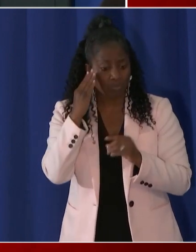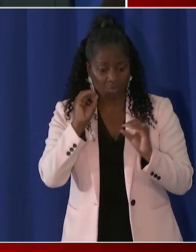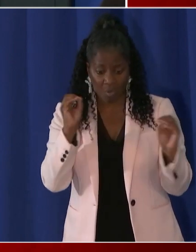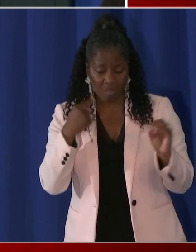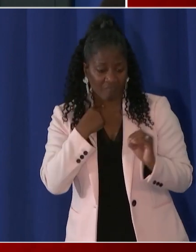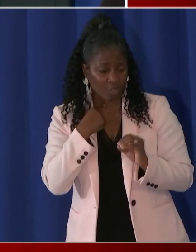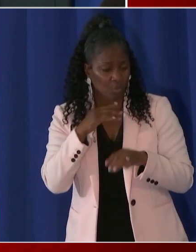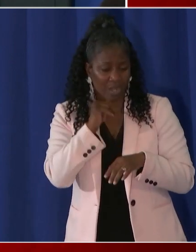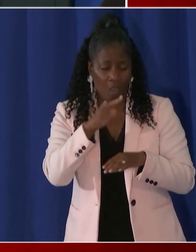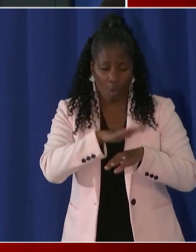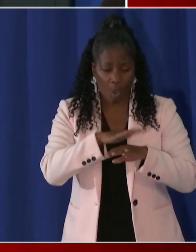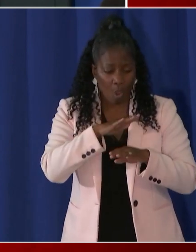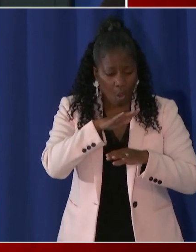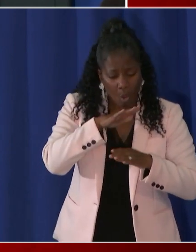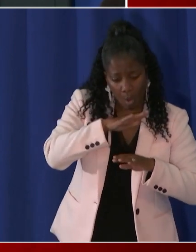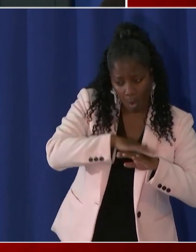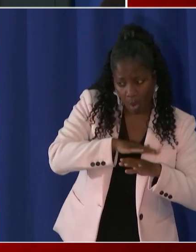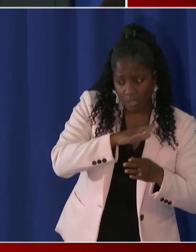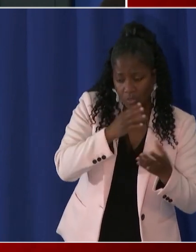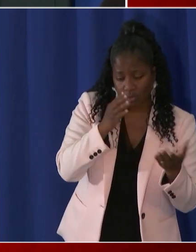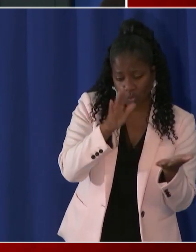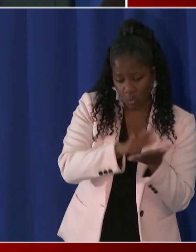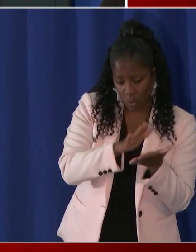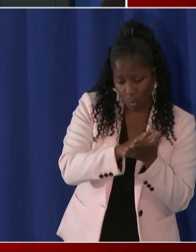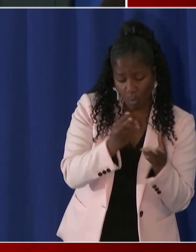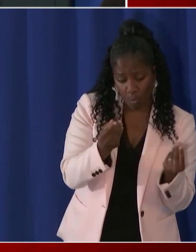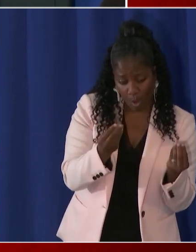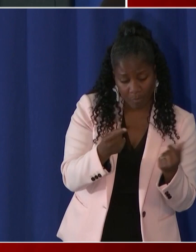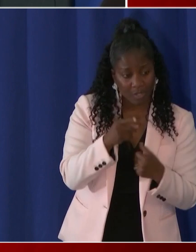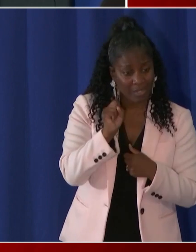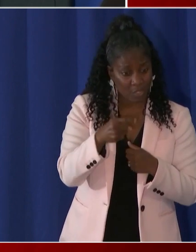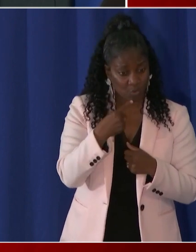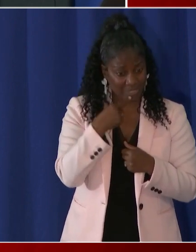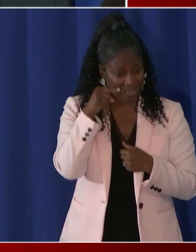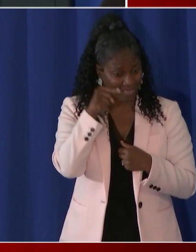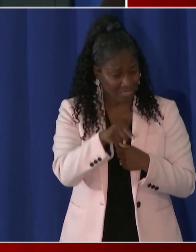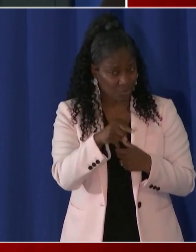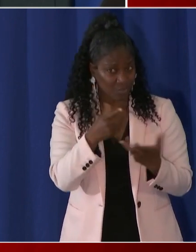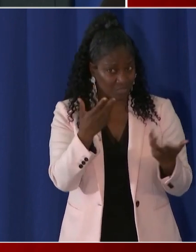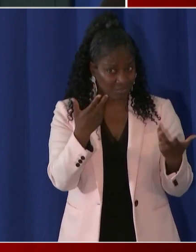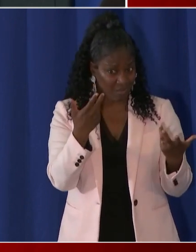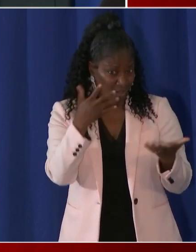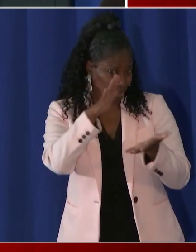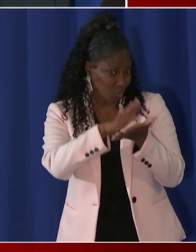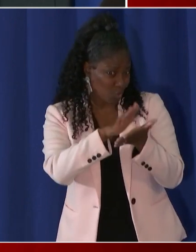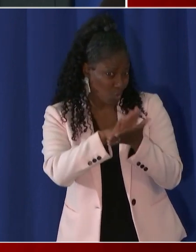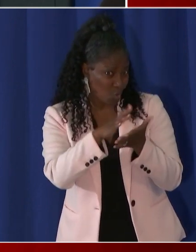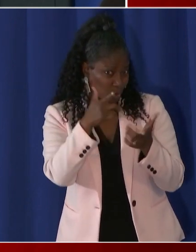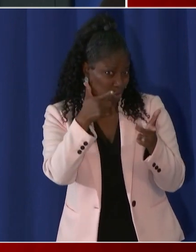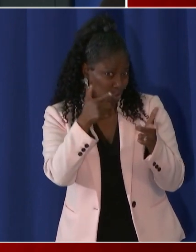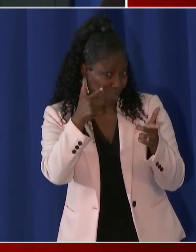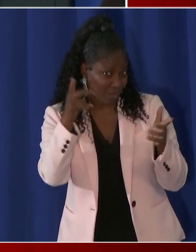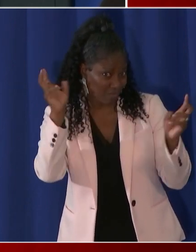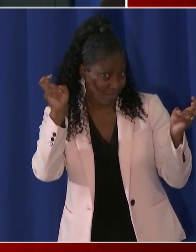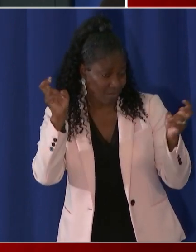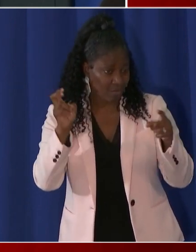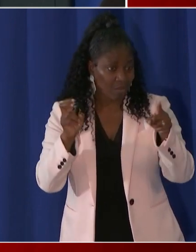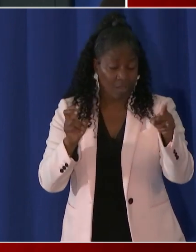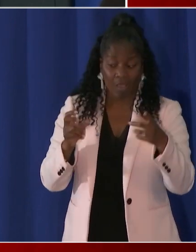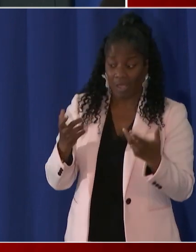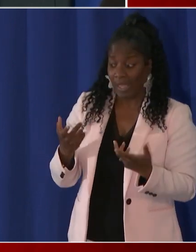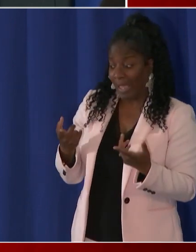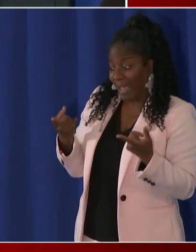were on school property, can you say if this was a school shooting? Would you just categorize it as that? I mean,